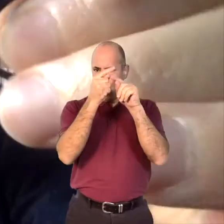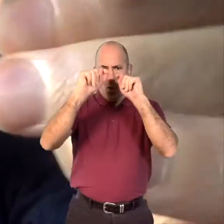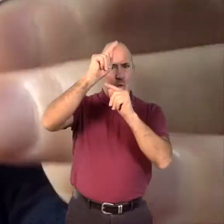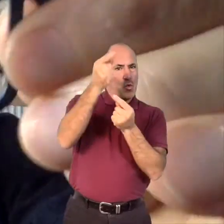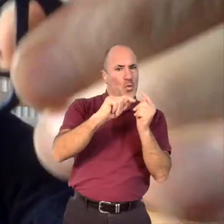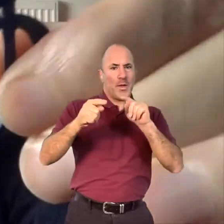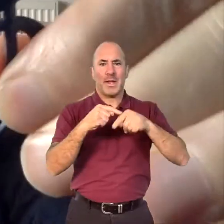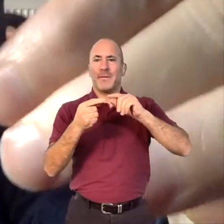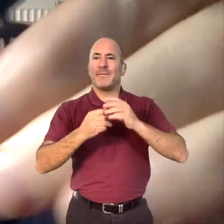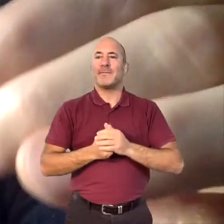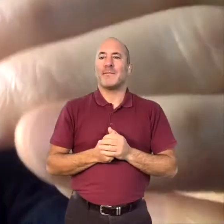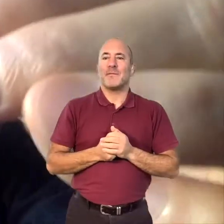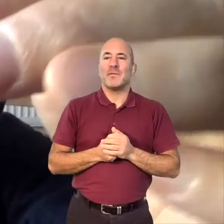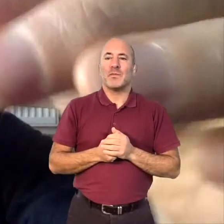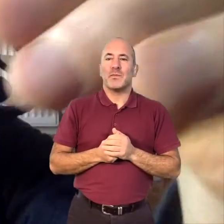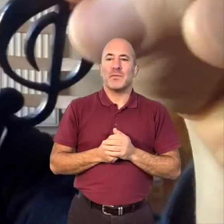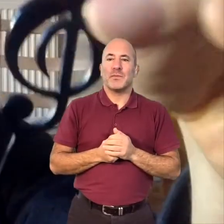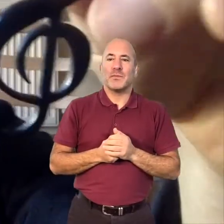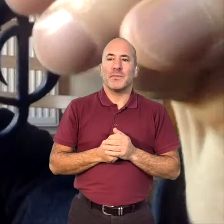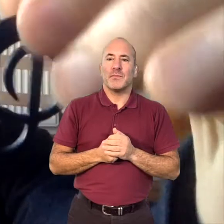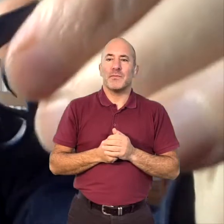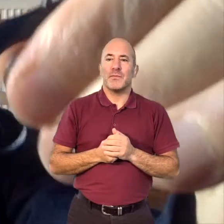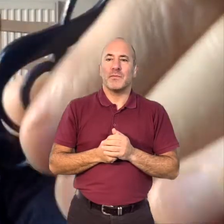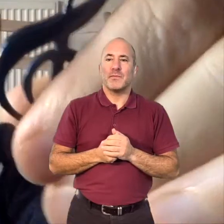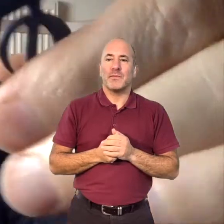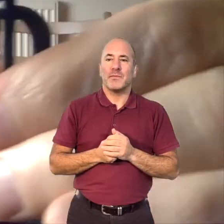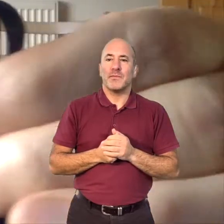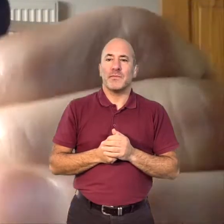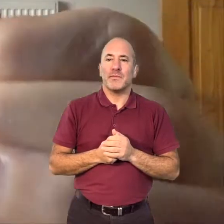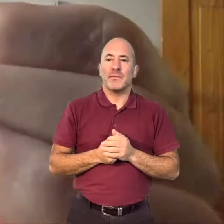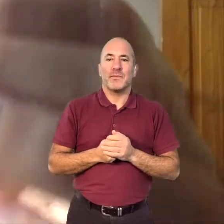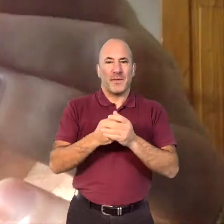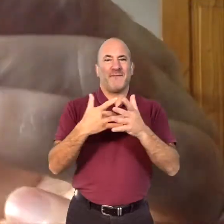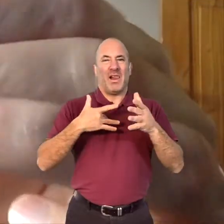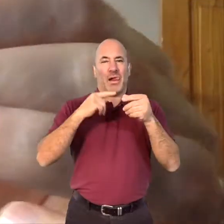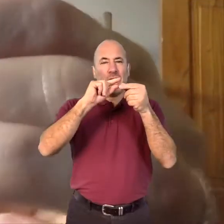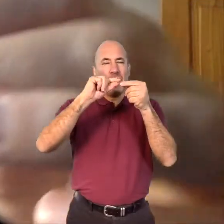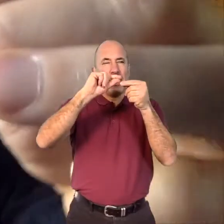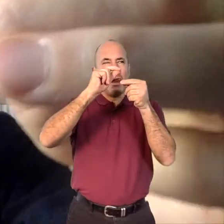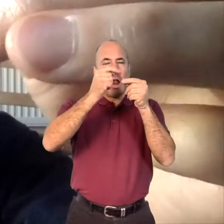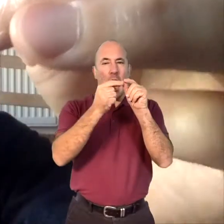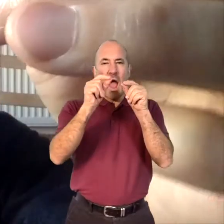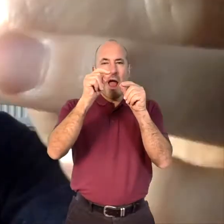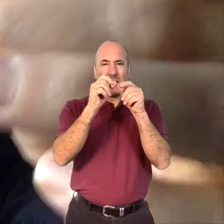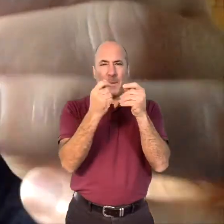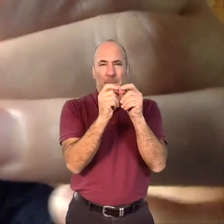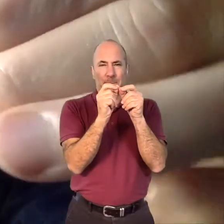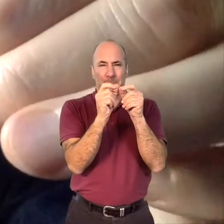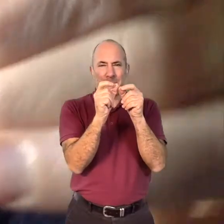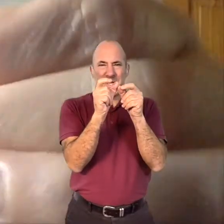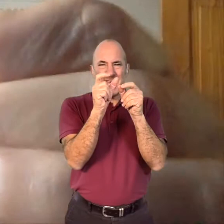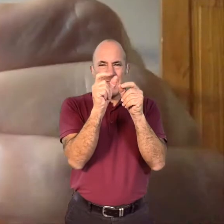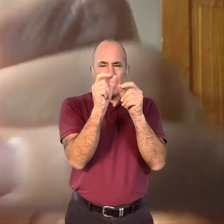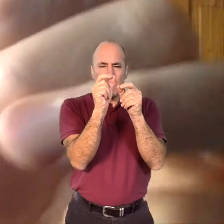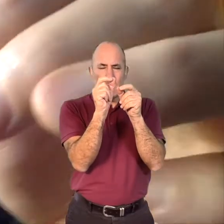kind of intricate loops to it, if you feel it like that, and you can feel all the lines and the gaps